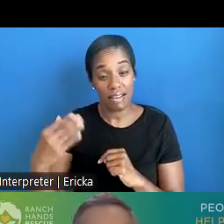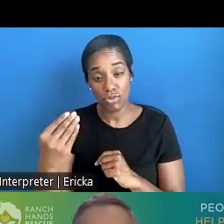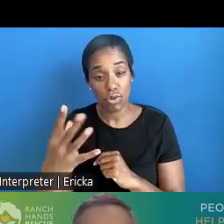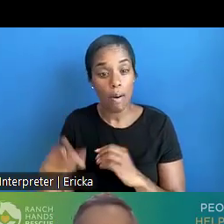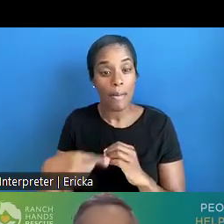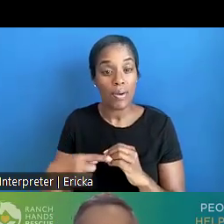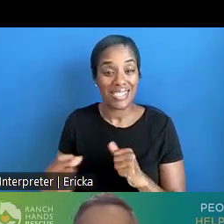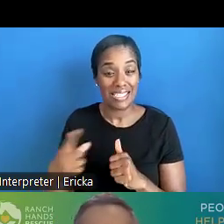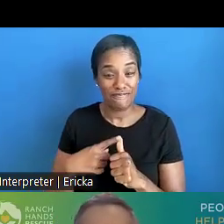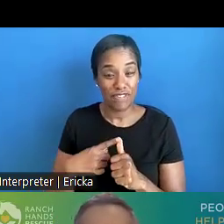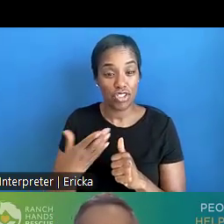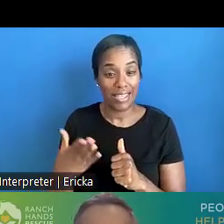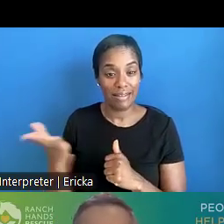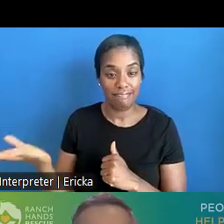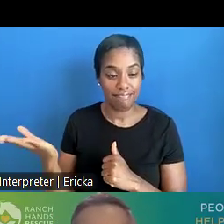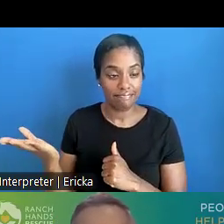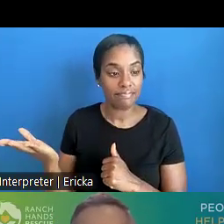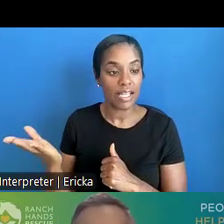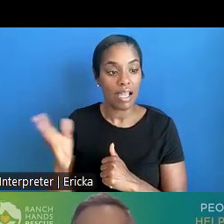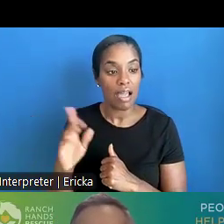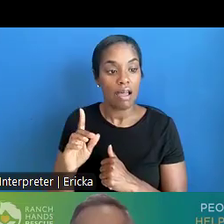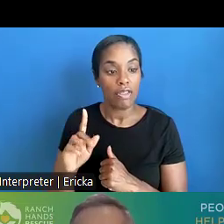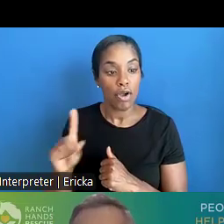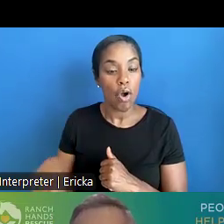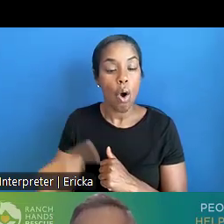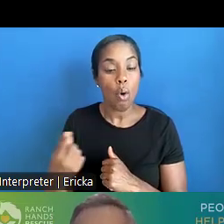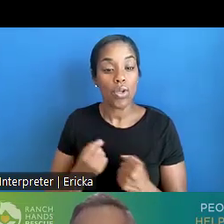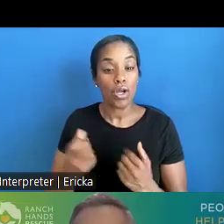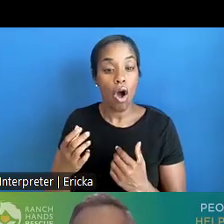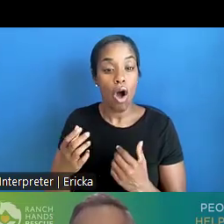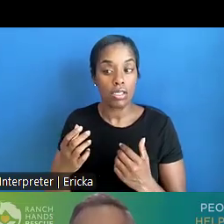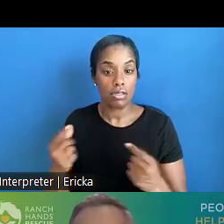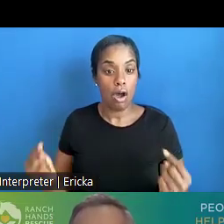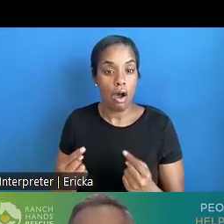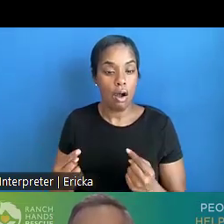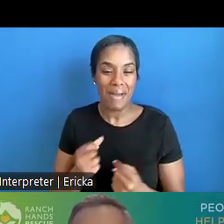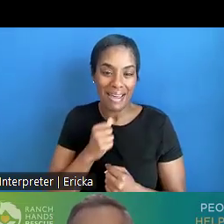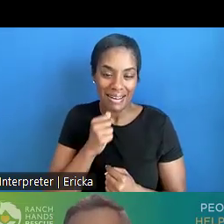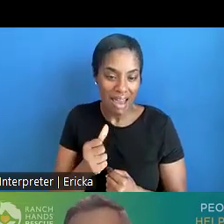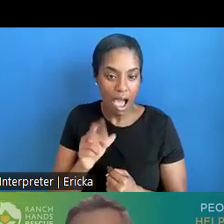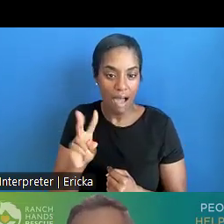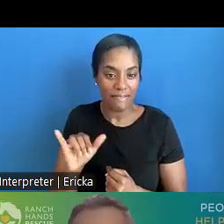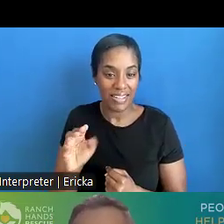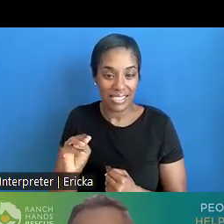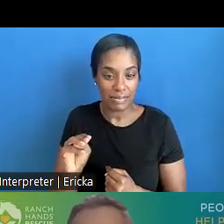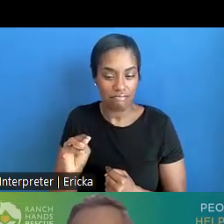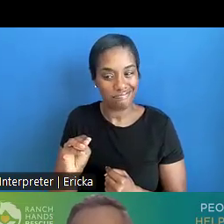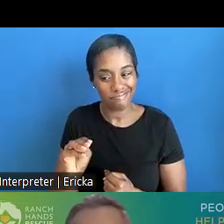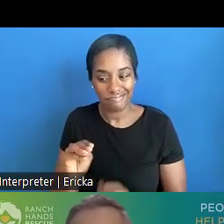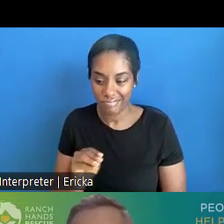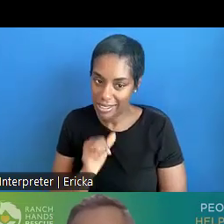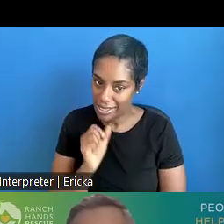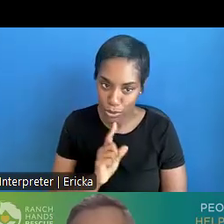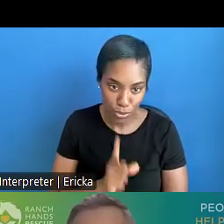on here, and that's that they're only perpetrators, not victims. And It is not true. Many